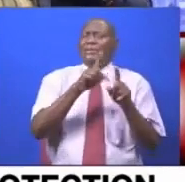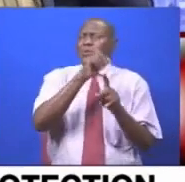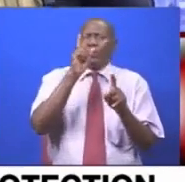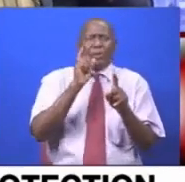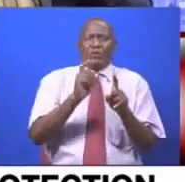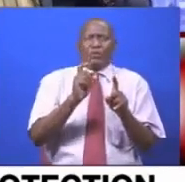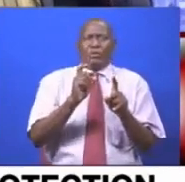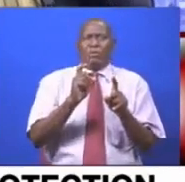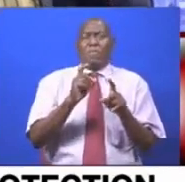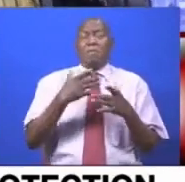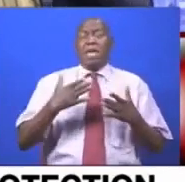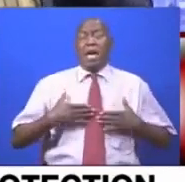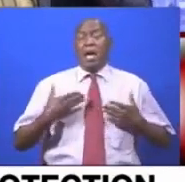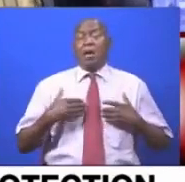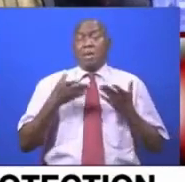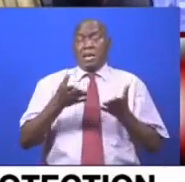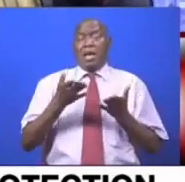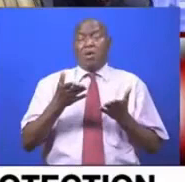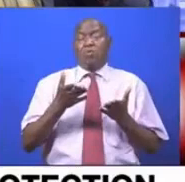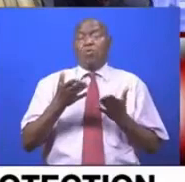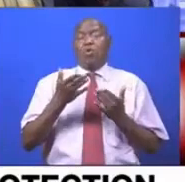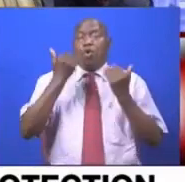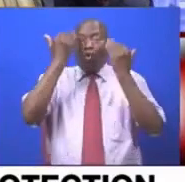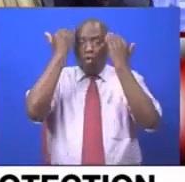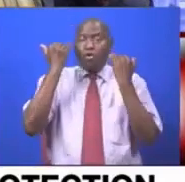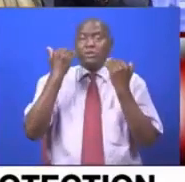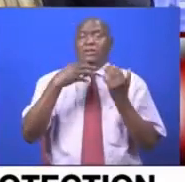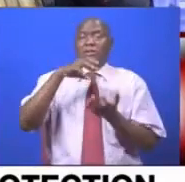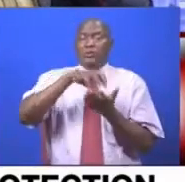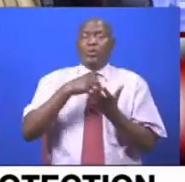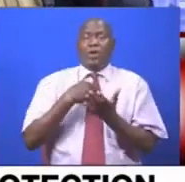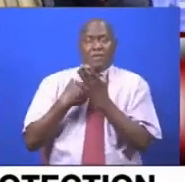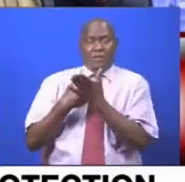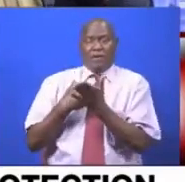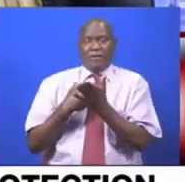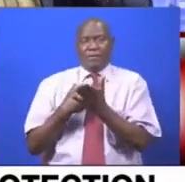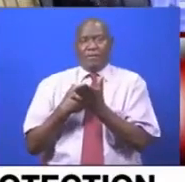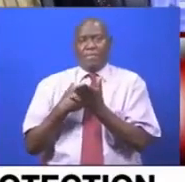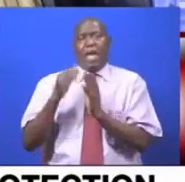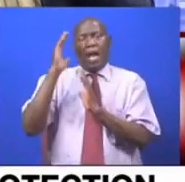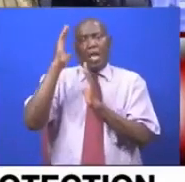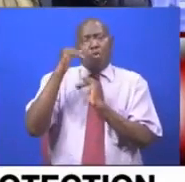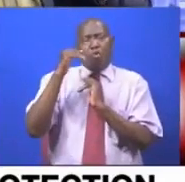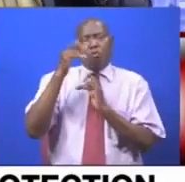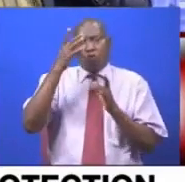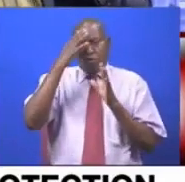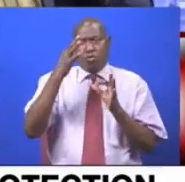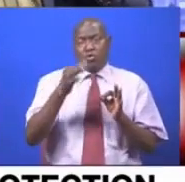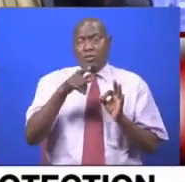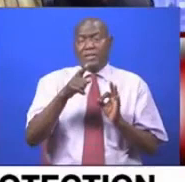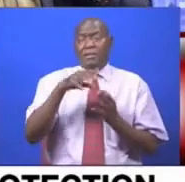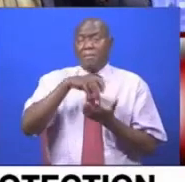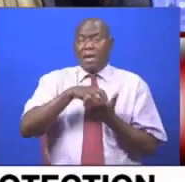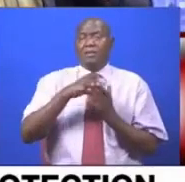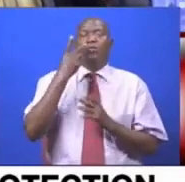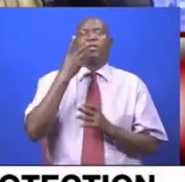I'm very happy that currently there's a matter in court, which I hope that at the conclusion of that matter, we are